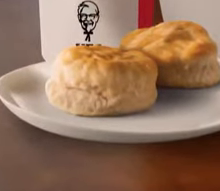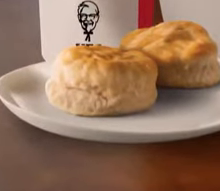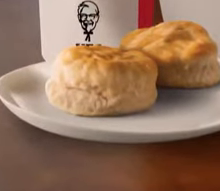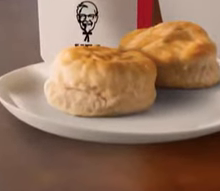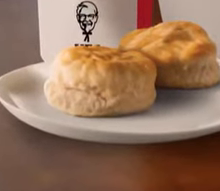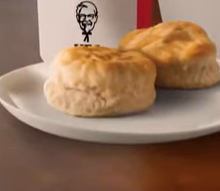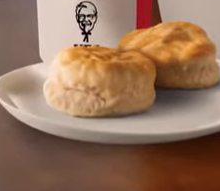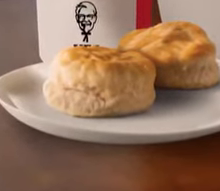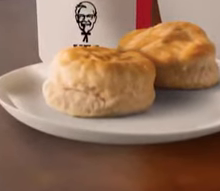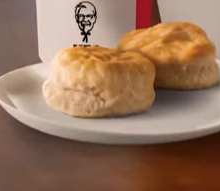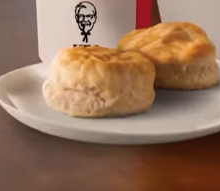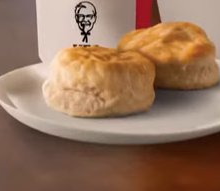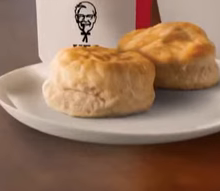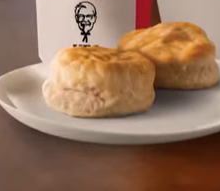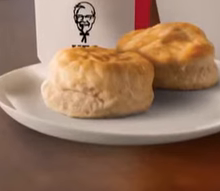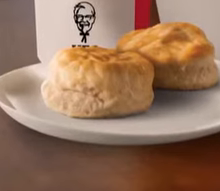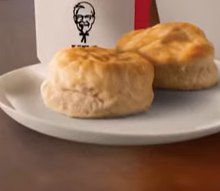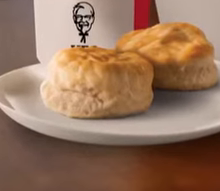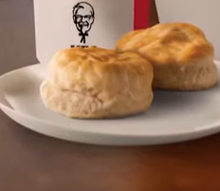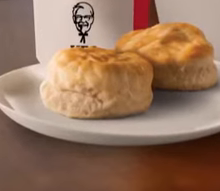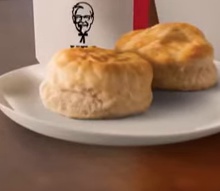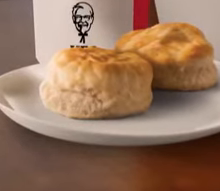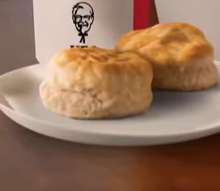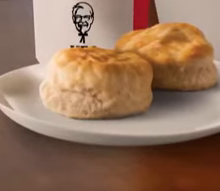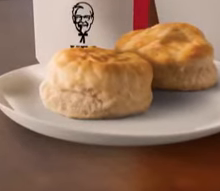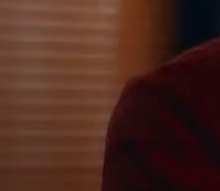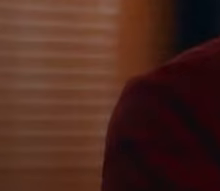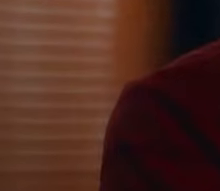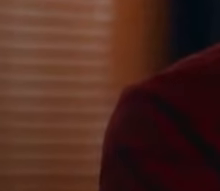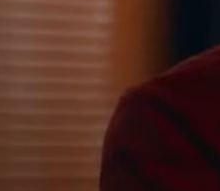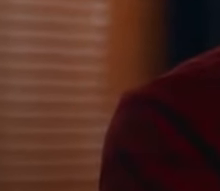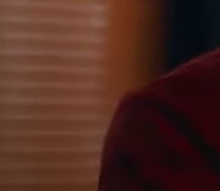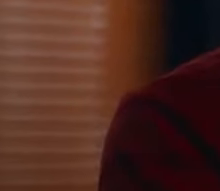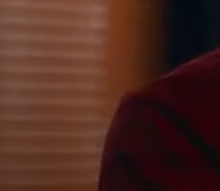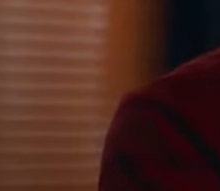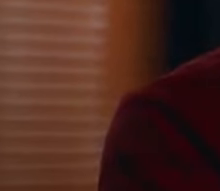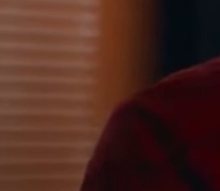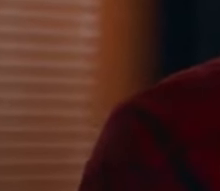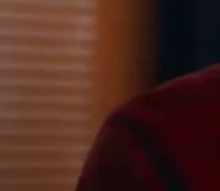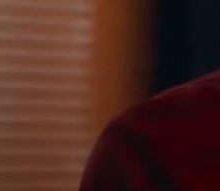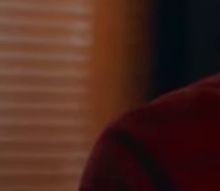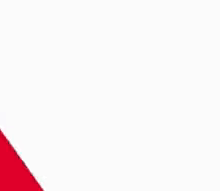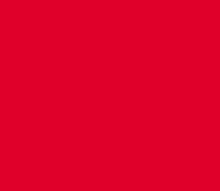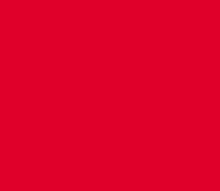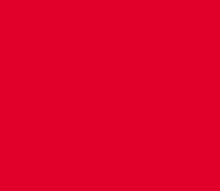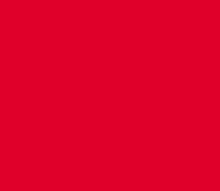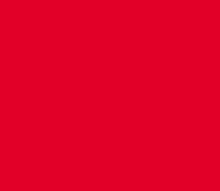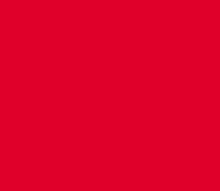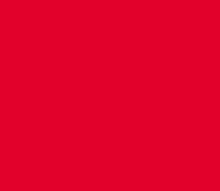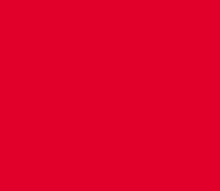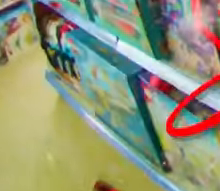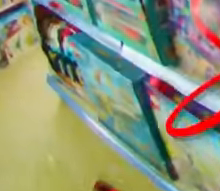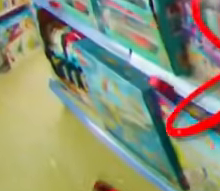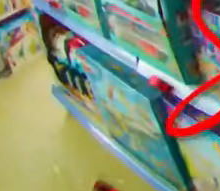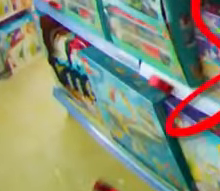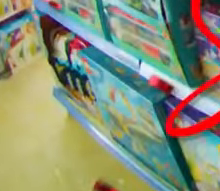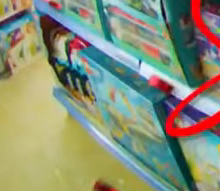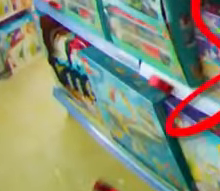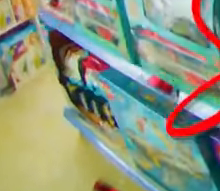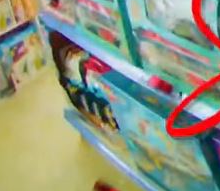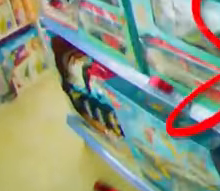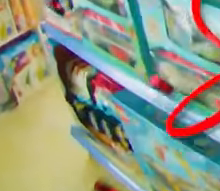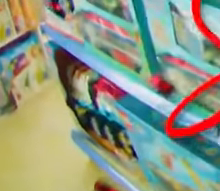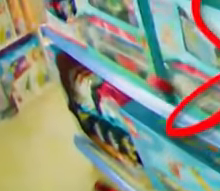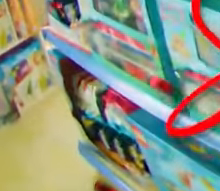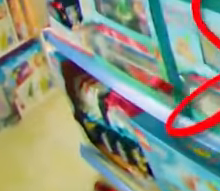for $150. A finger-licking good deal. It's D-Best pre-Christmas sale. Start your Christmas shopping